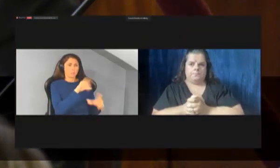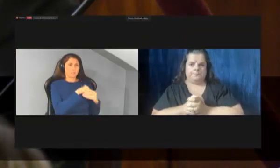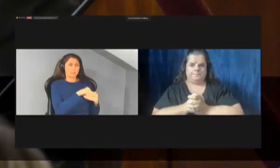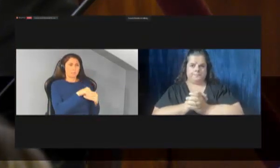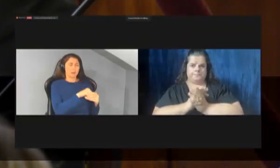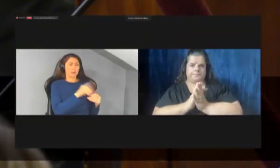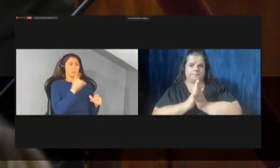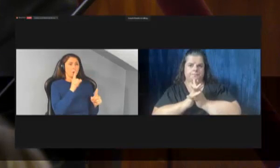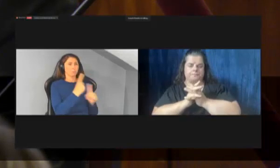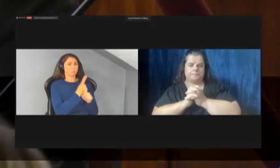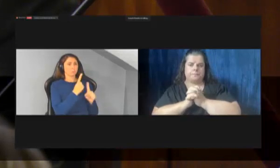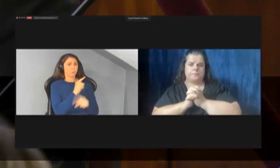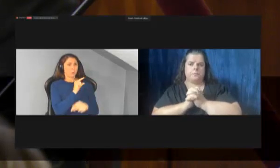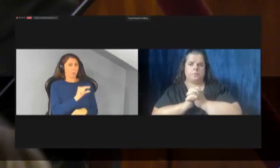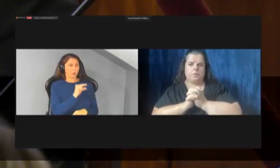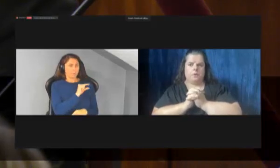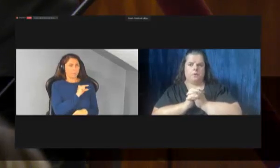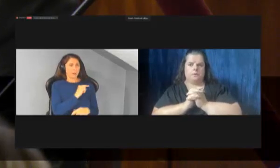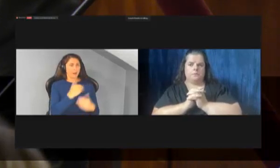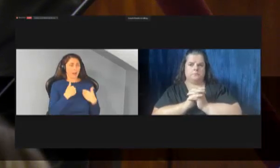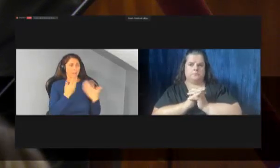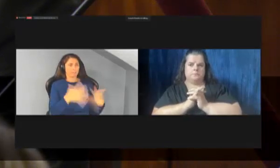adequately qualified and have agreed to